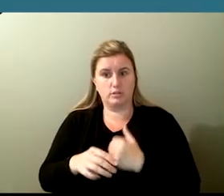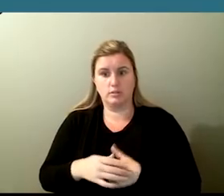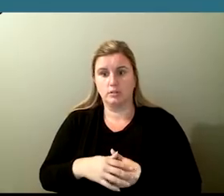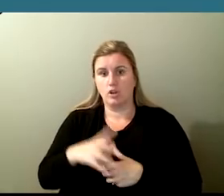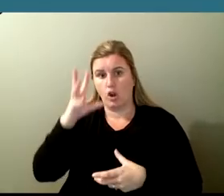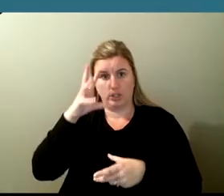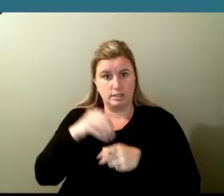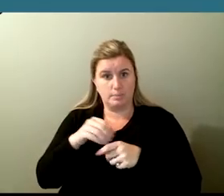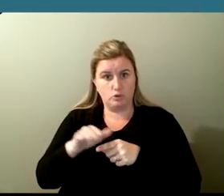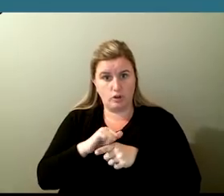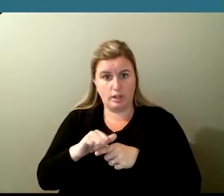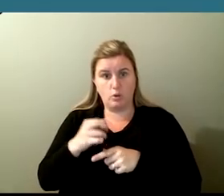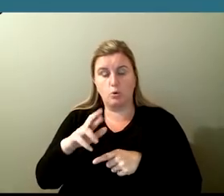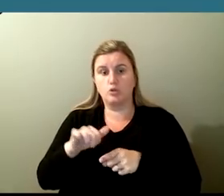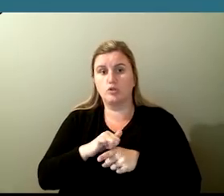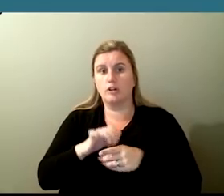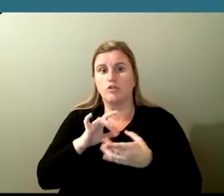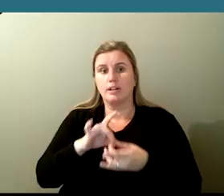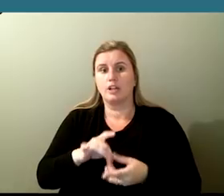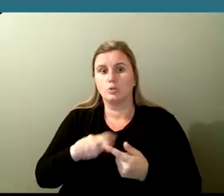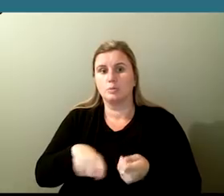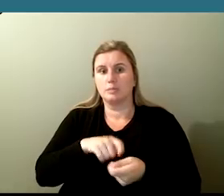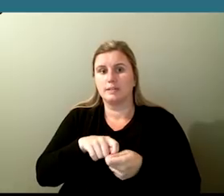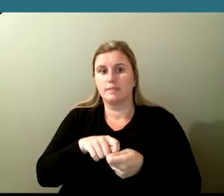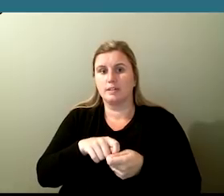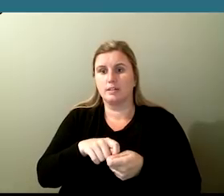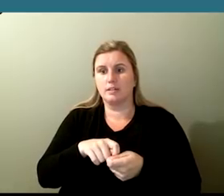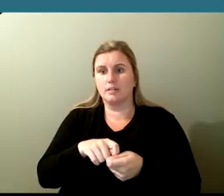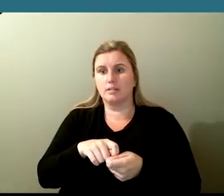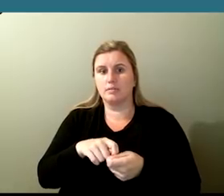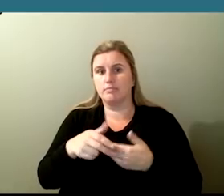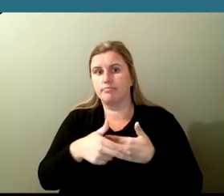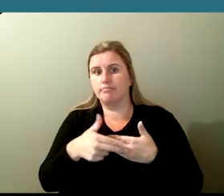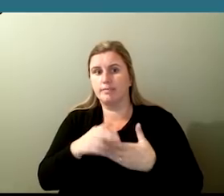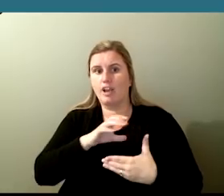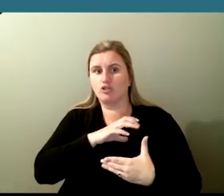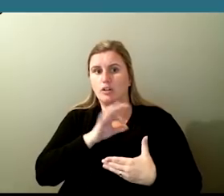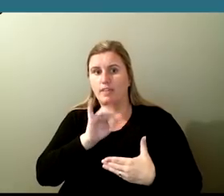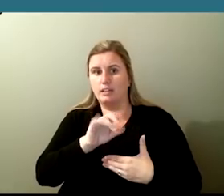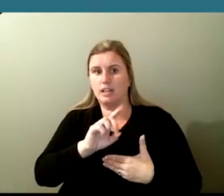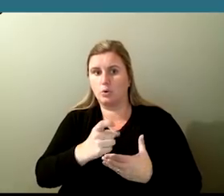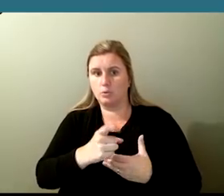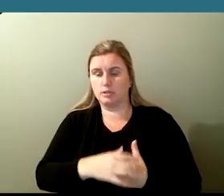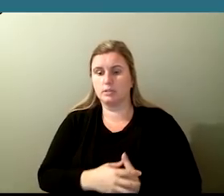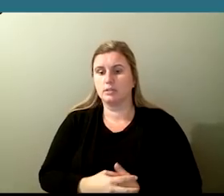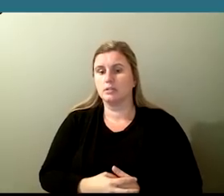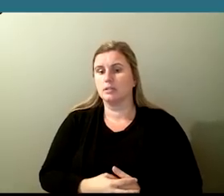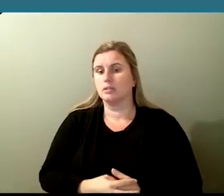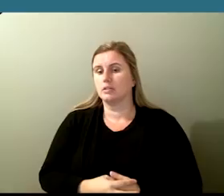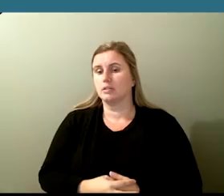autism training or training related to specific characteristics of the diagnosis, some training